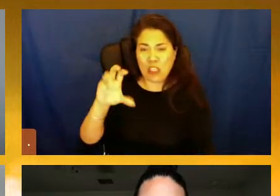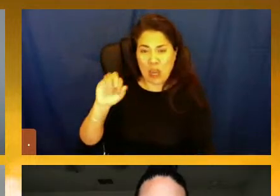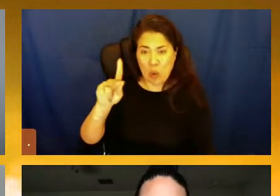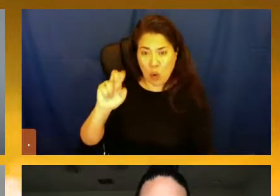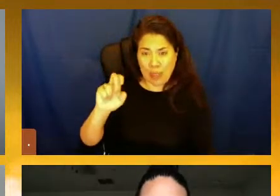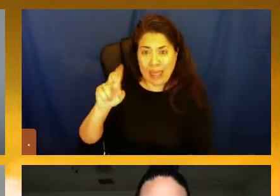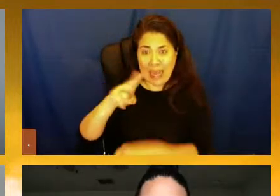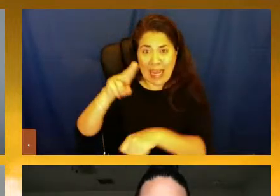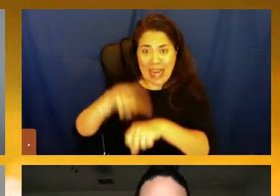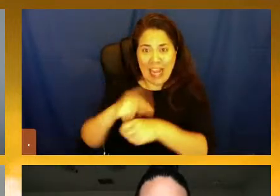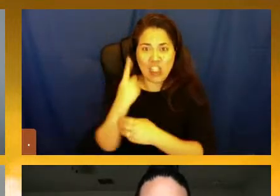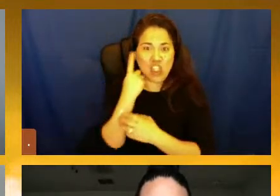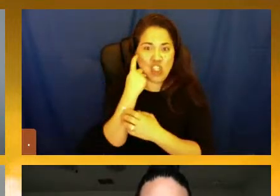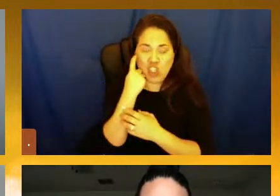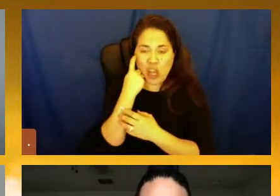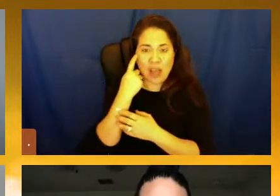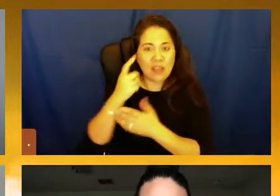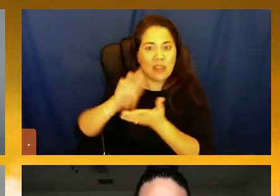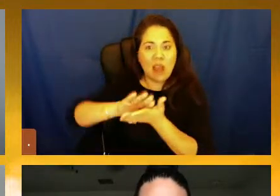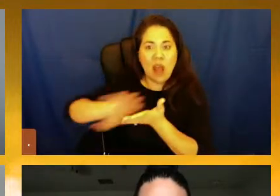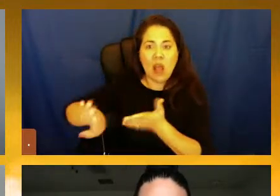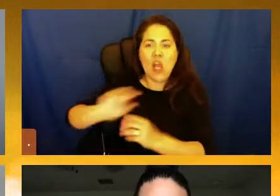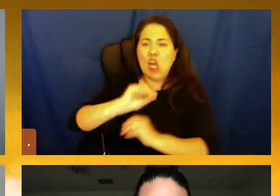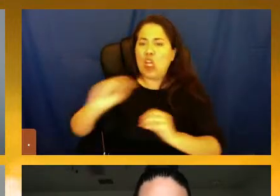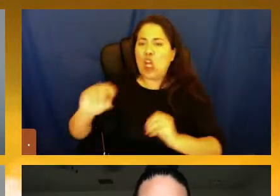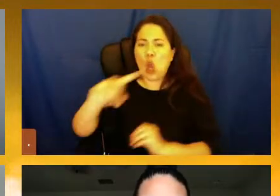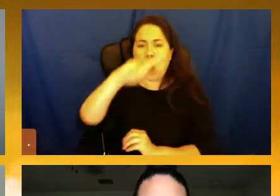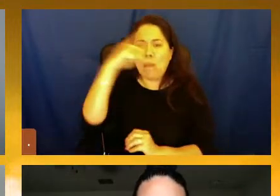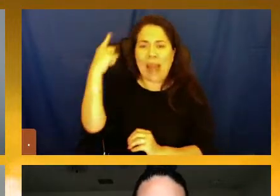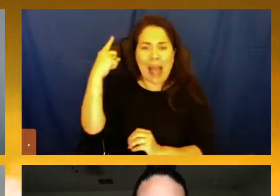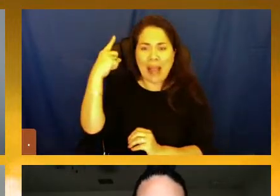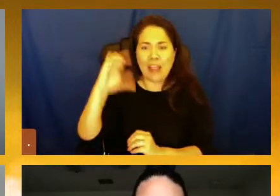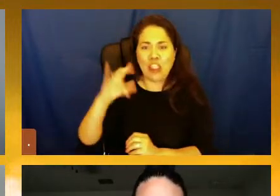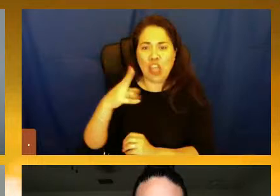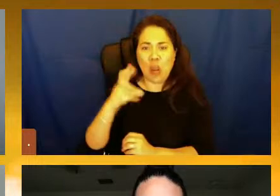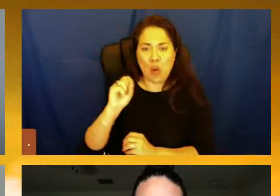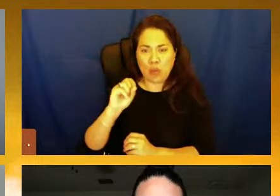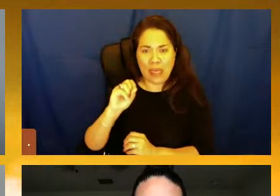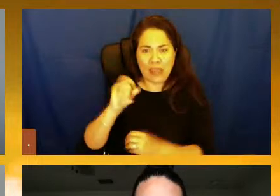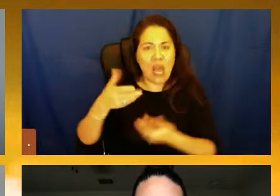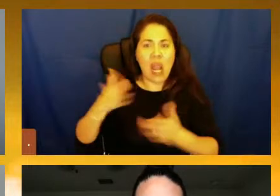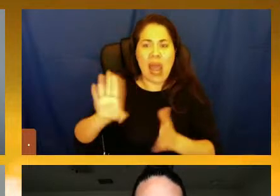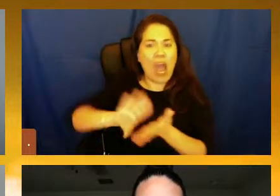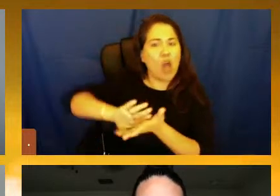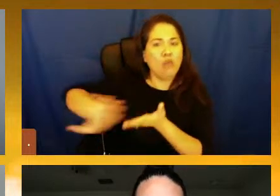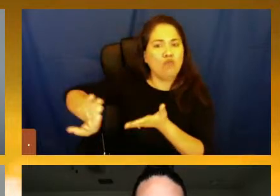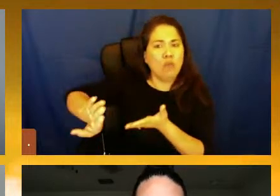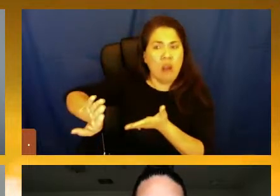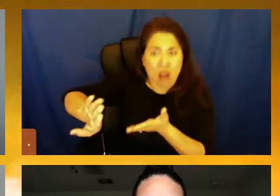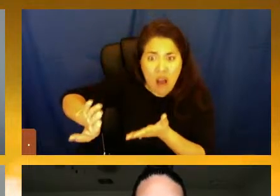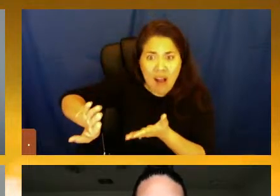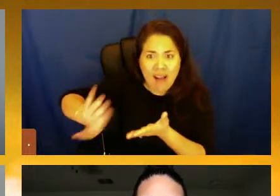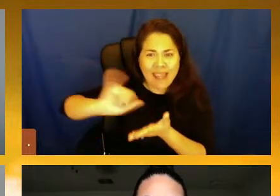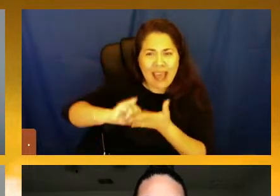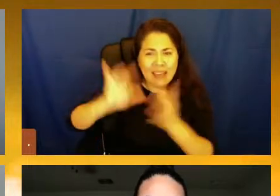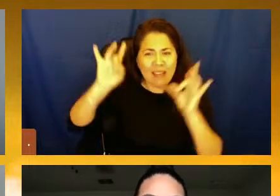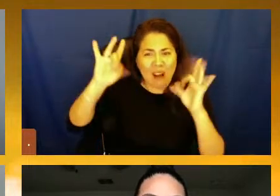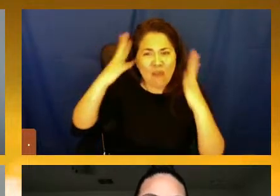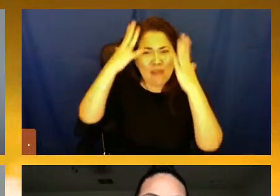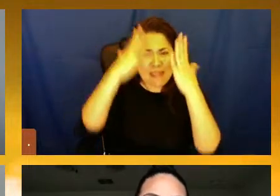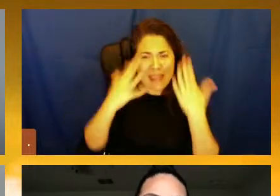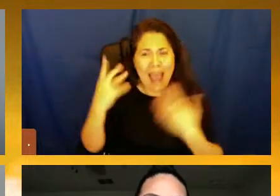court the entire Black Cherokee community, I mean, that's a sad day for